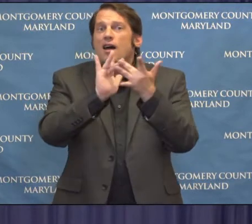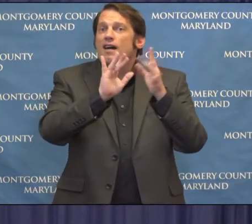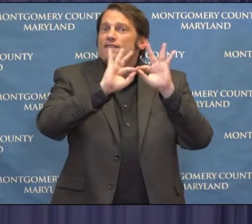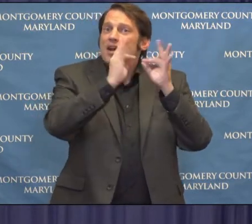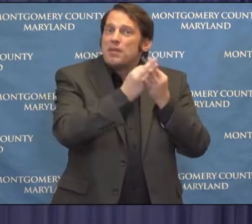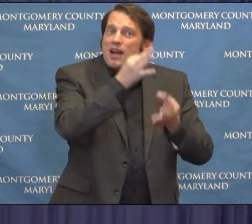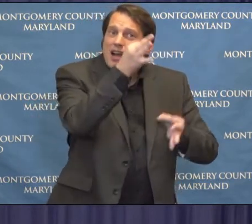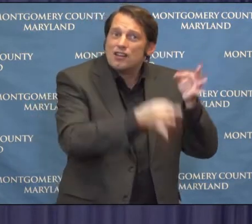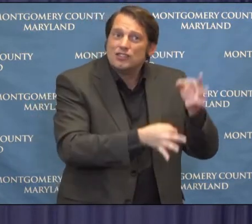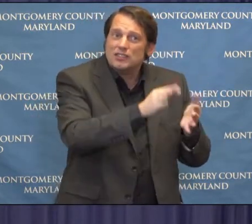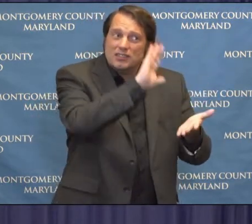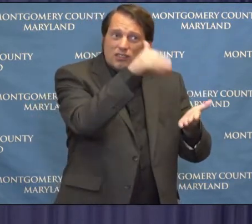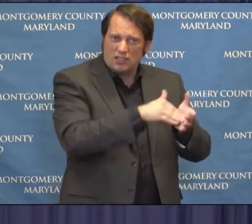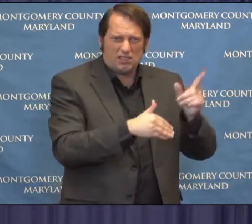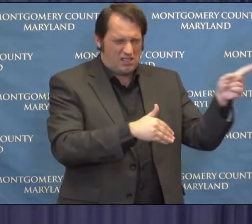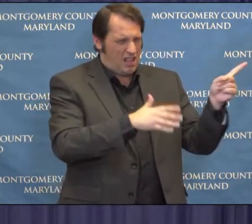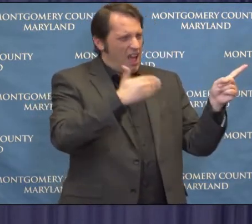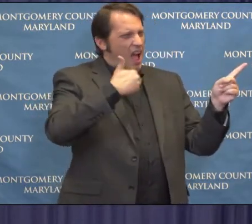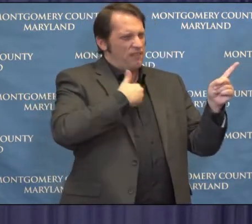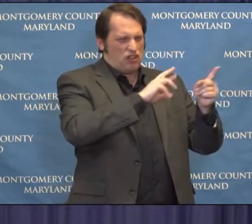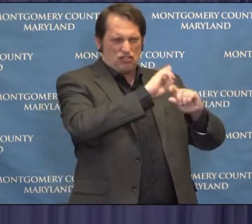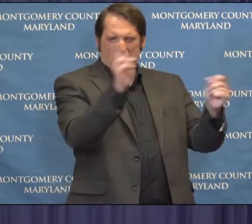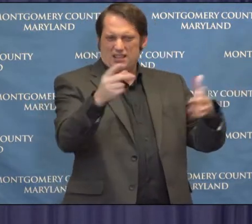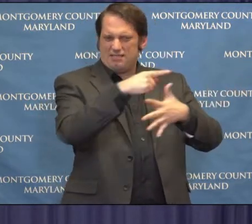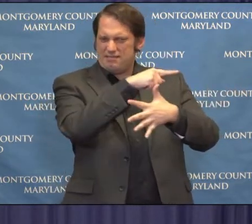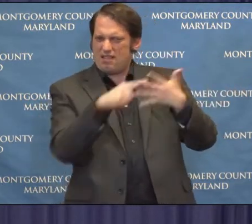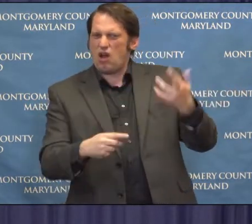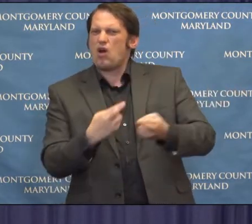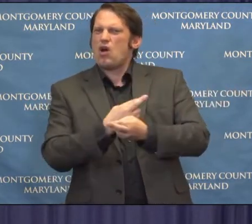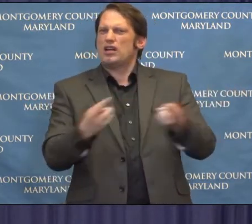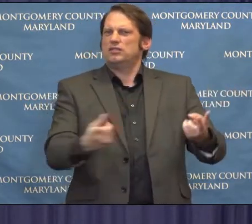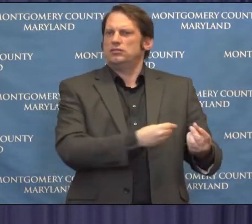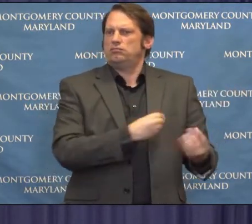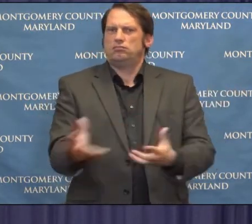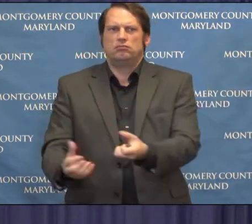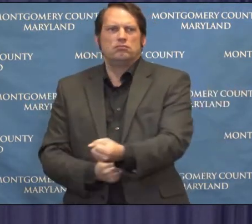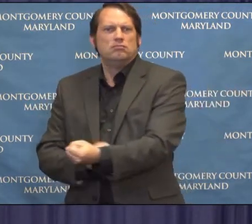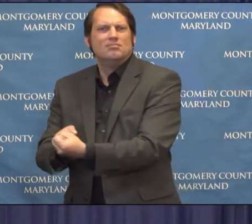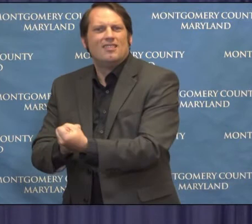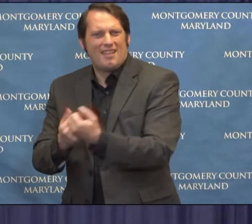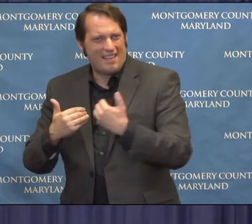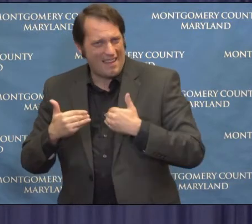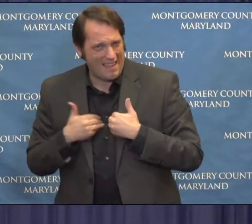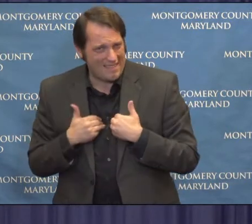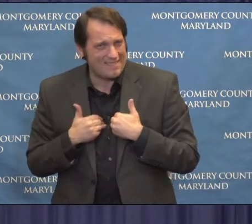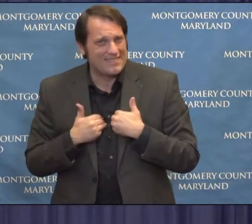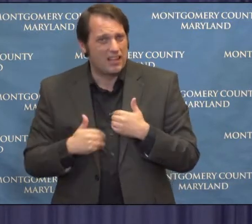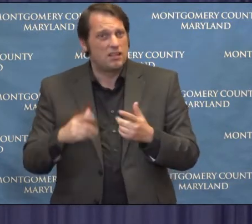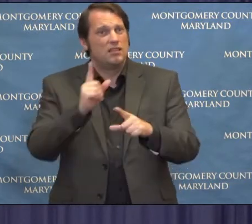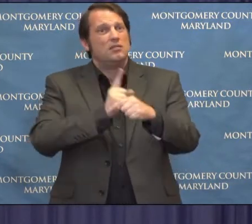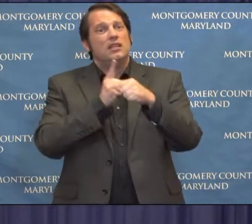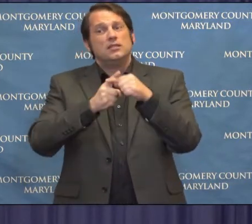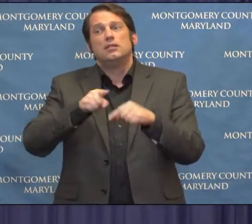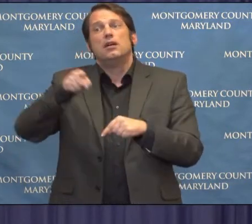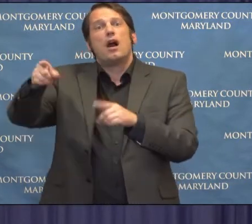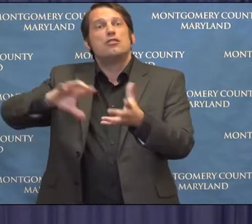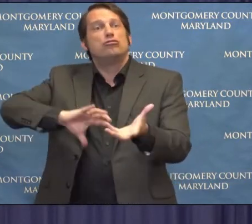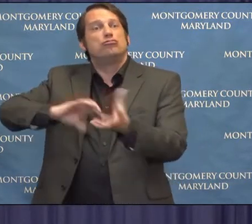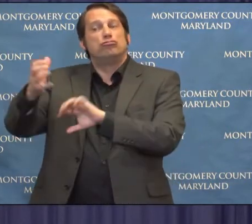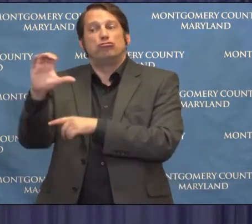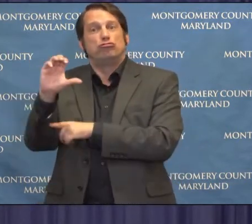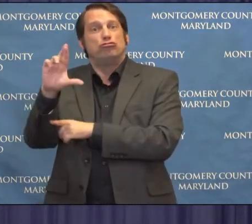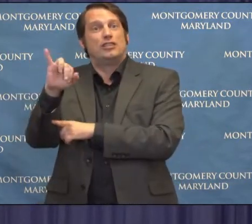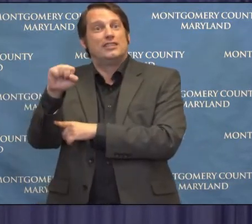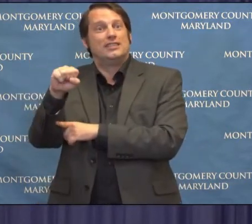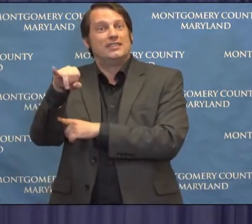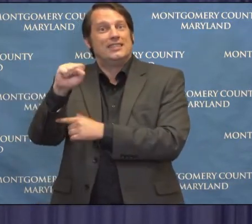to domestic issues, as well as our crisis center. So that there can be some negotiations and